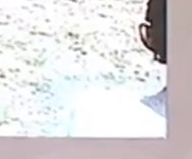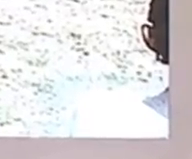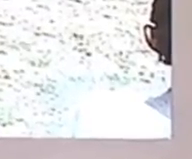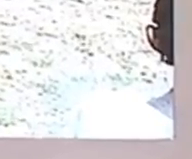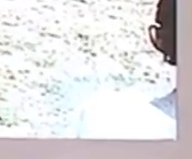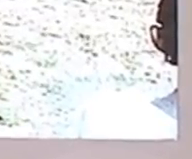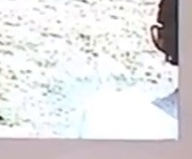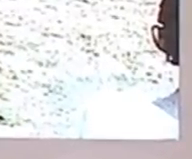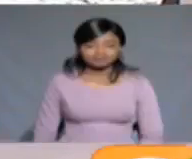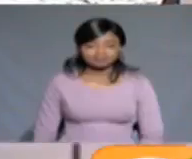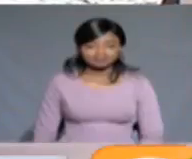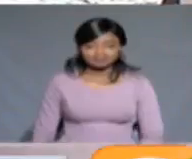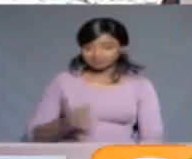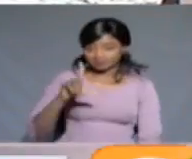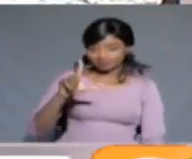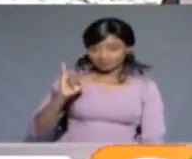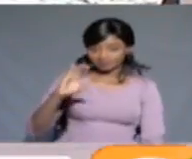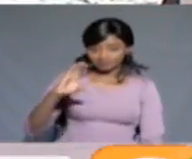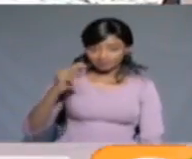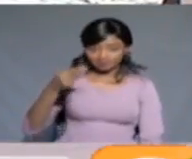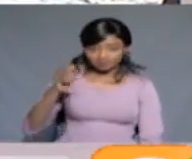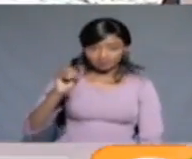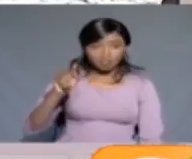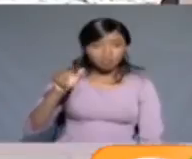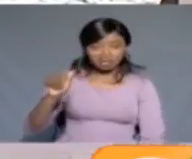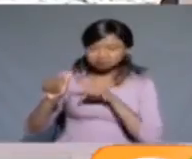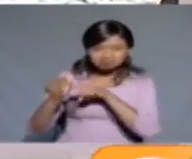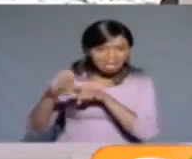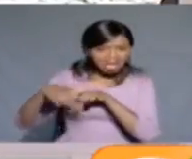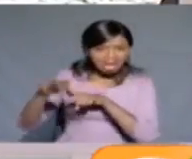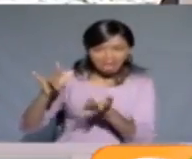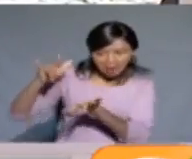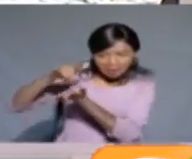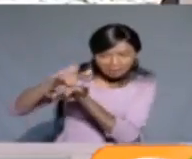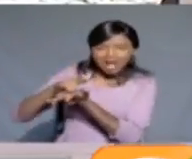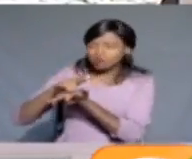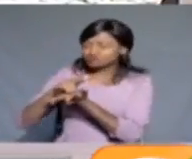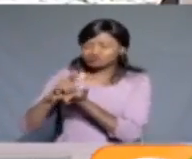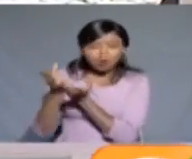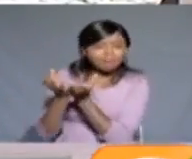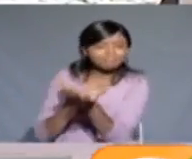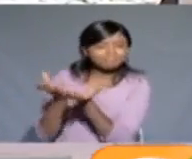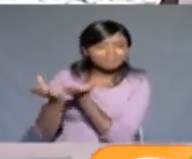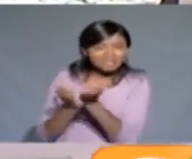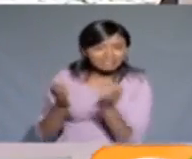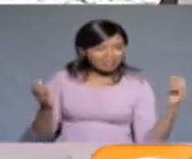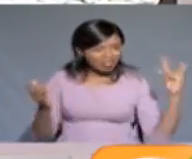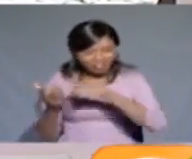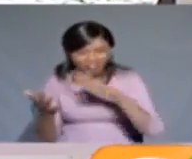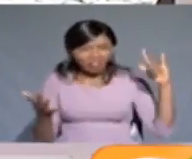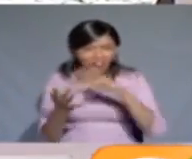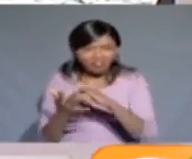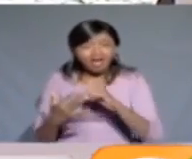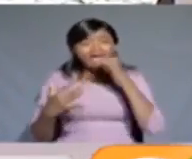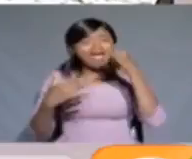Lichota airstrip in Migori County is arguably one of the busiest in the country, handling an average of 8 flights a day. The